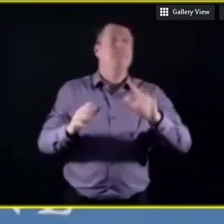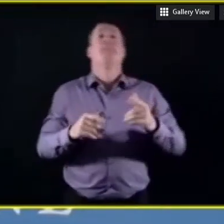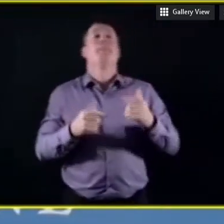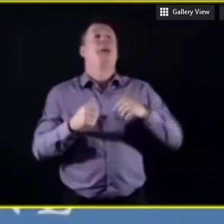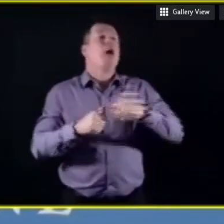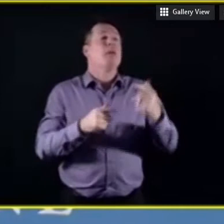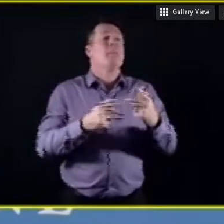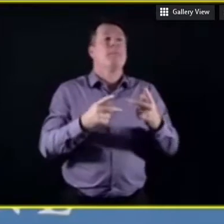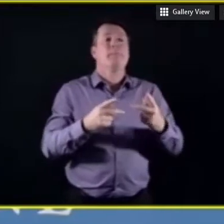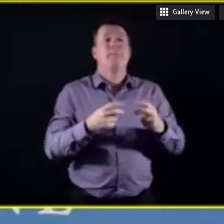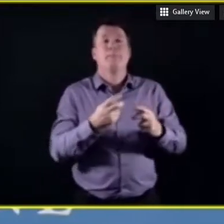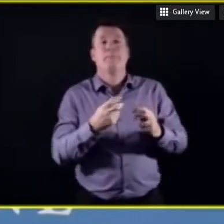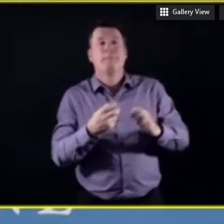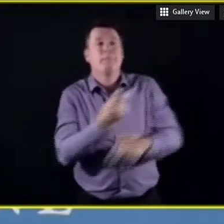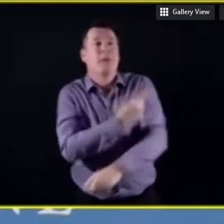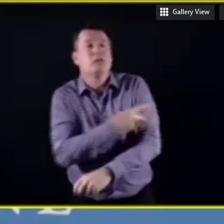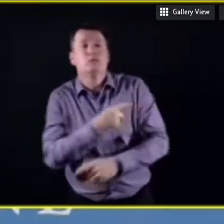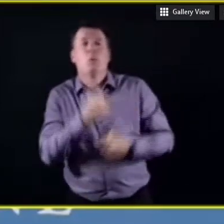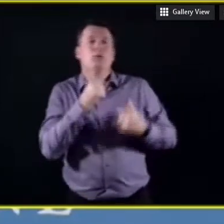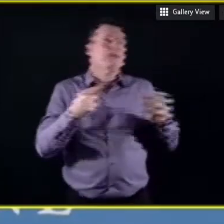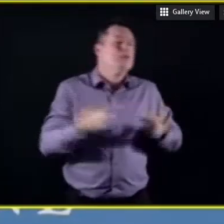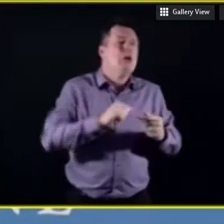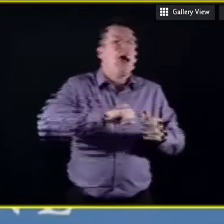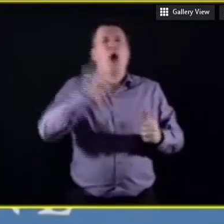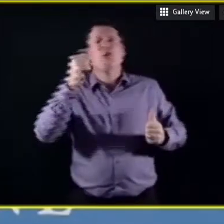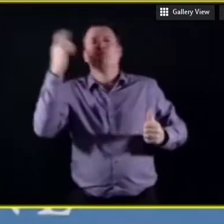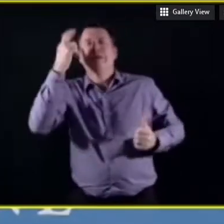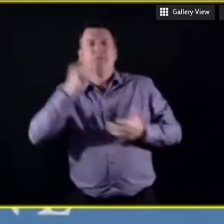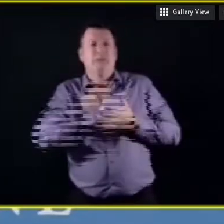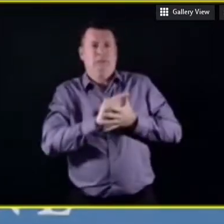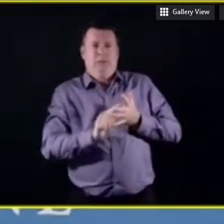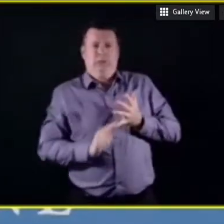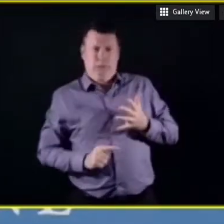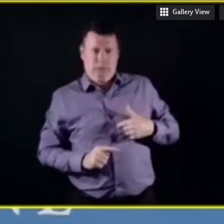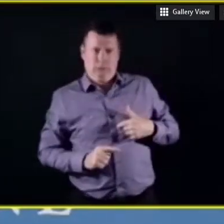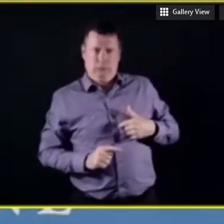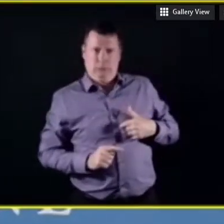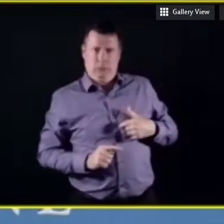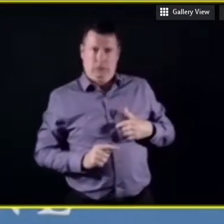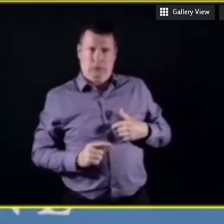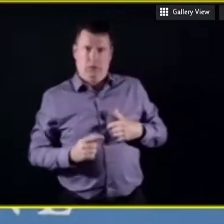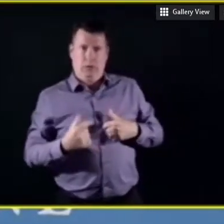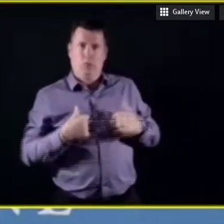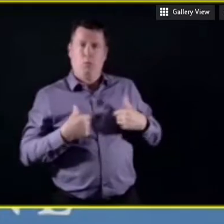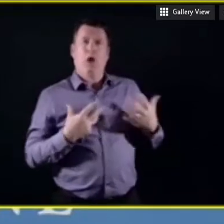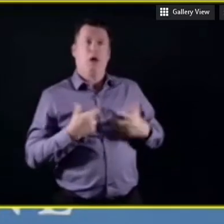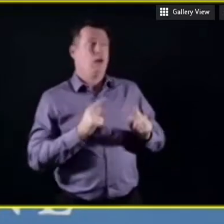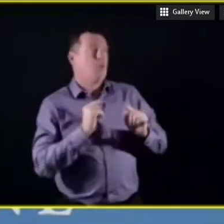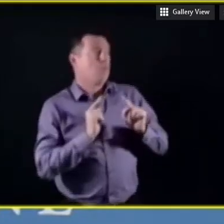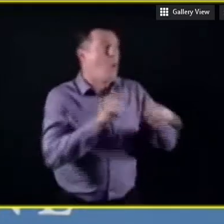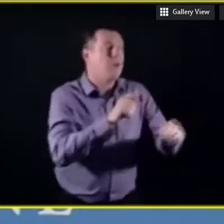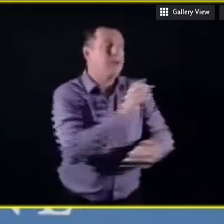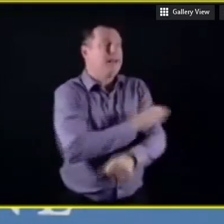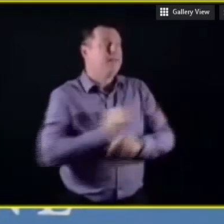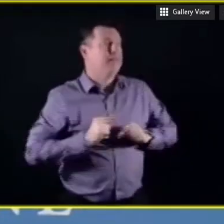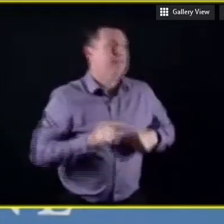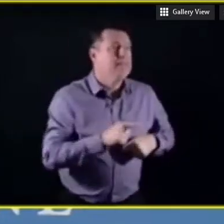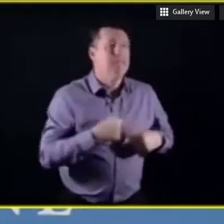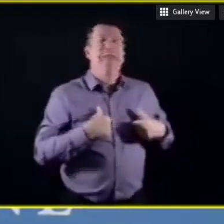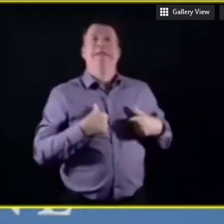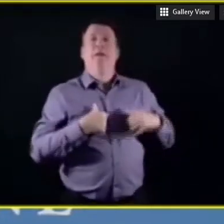with a fever. And honestly, I think even as restrictions are lifted and as our offices